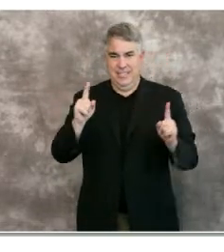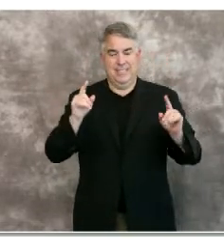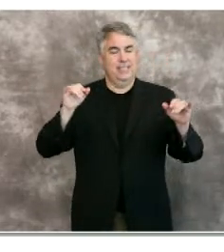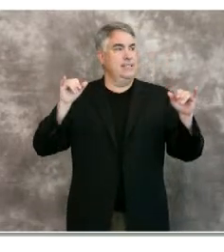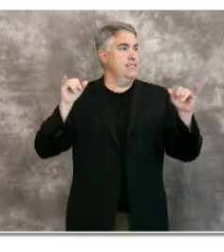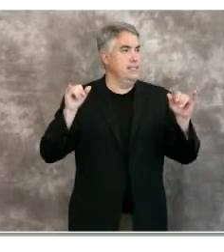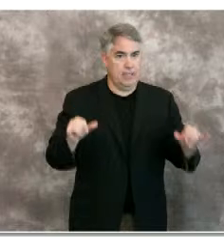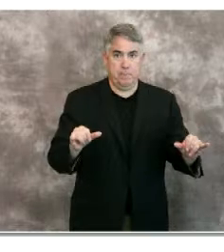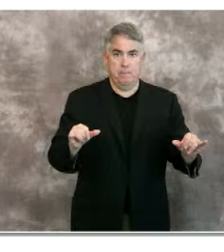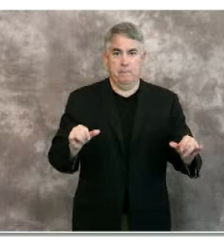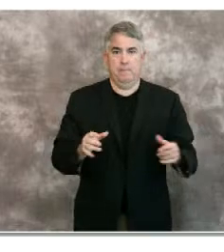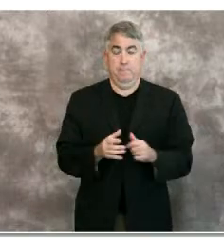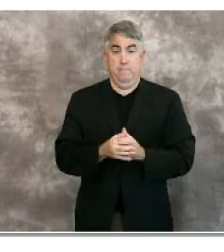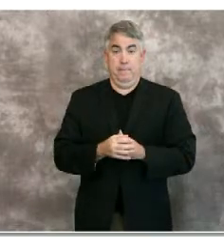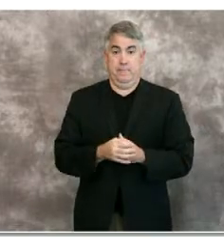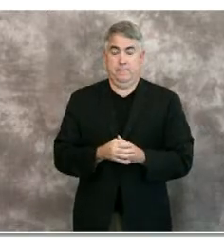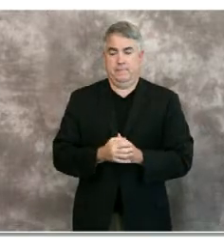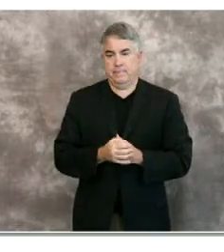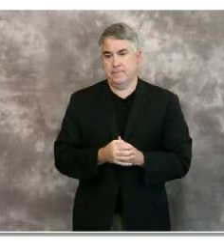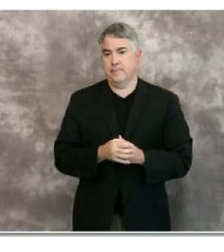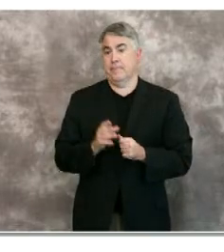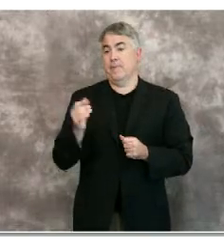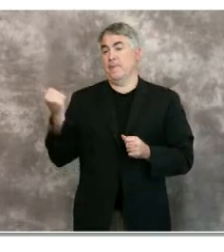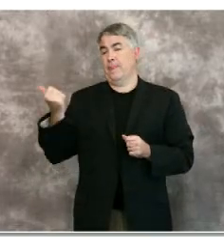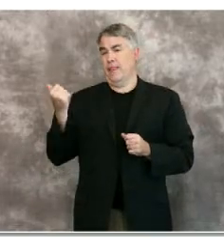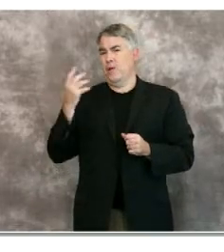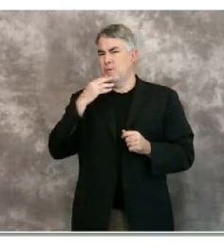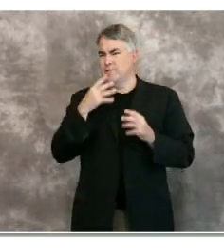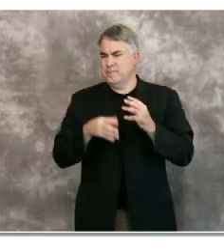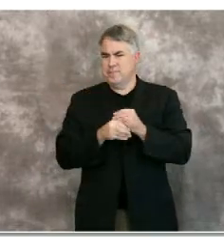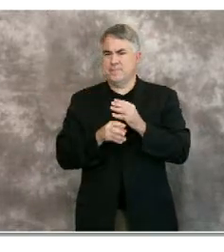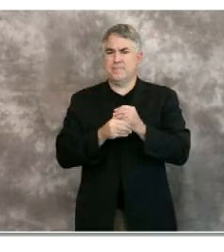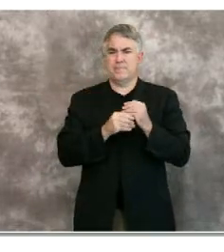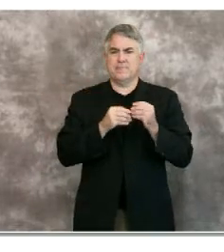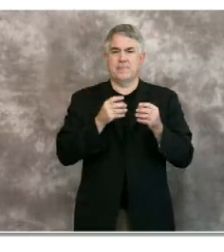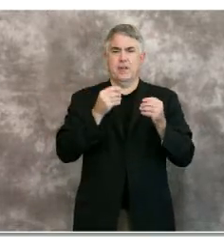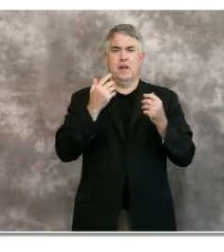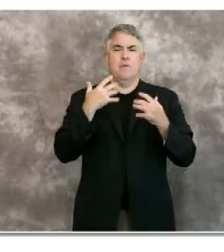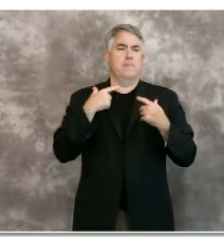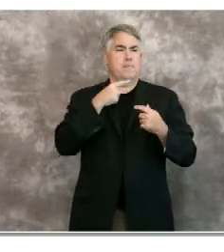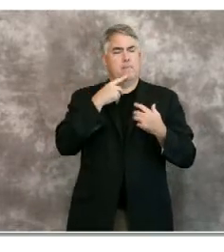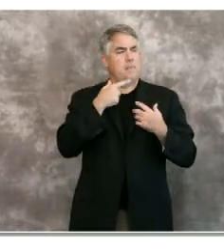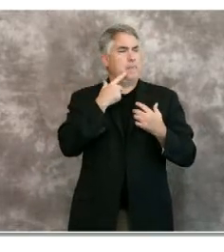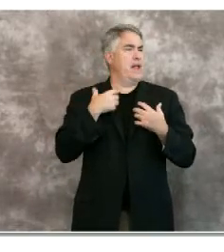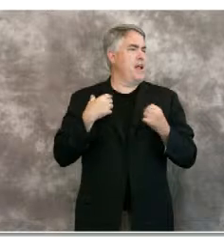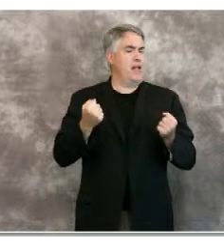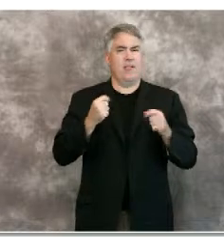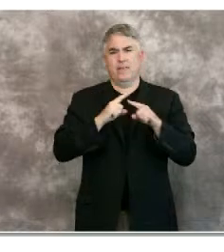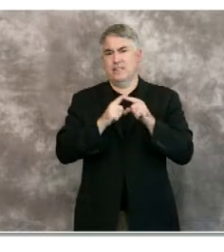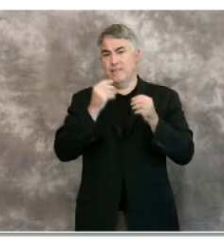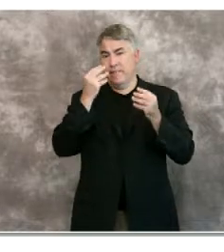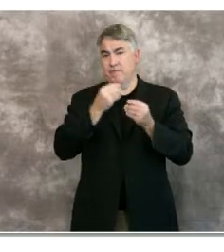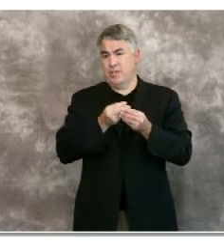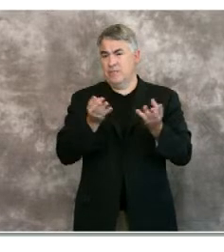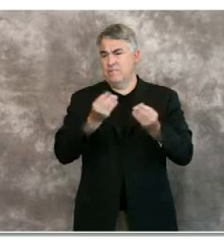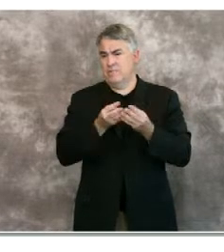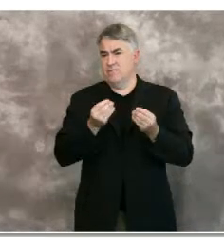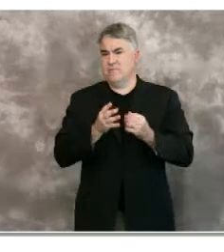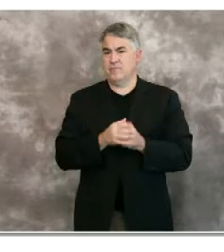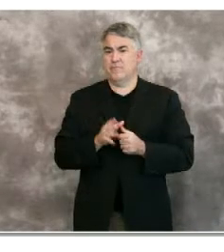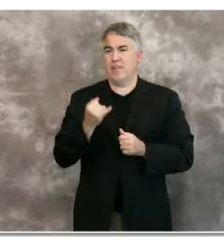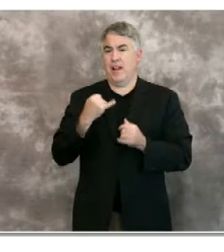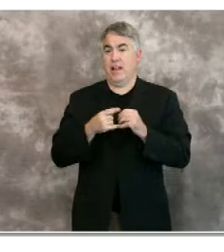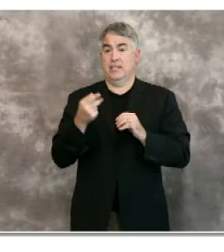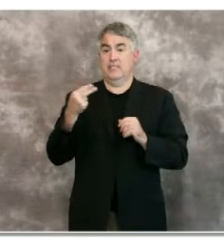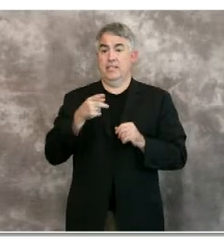around you. And so we will be putting this into our public health order to bring San Diego consistent with the state of California. And the last one here is Californians